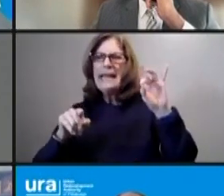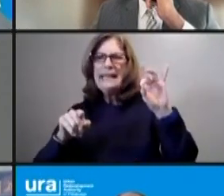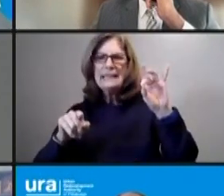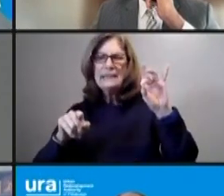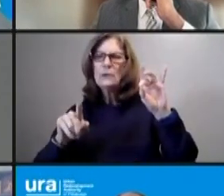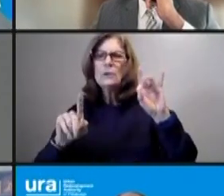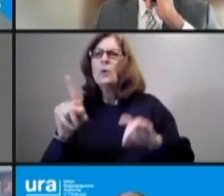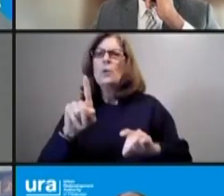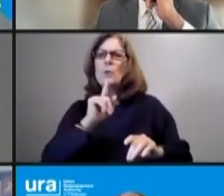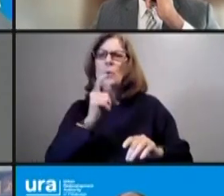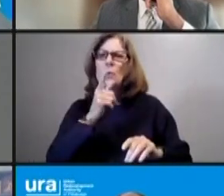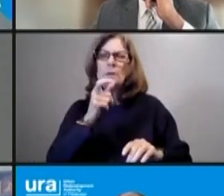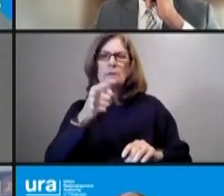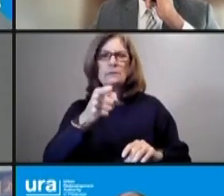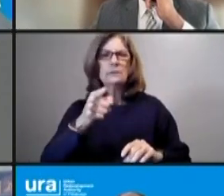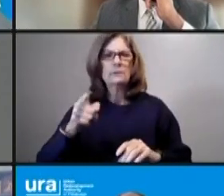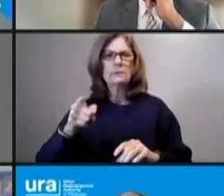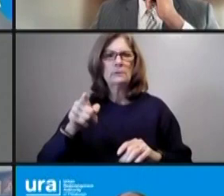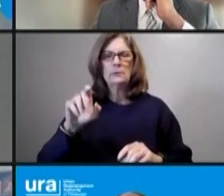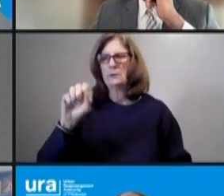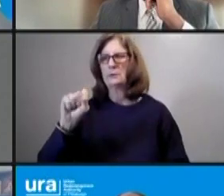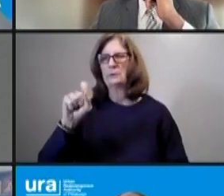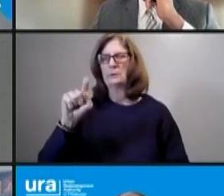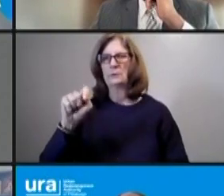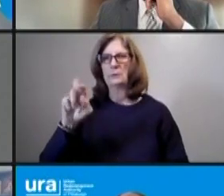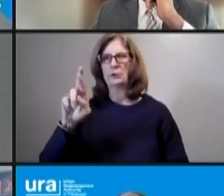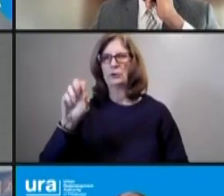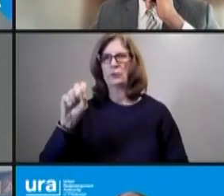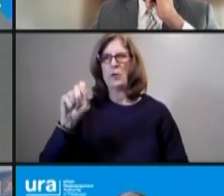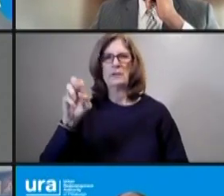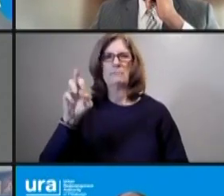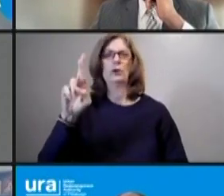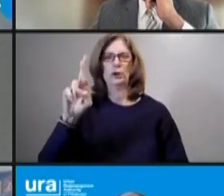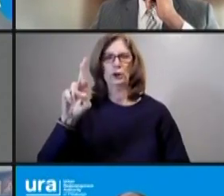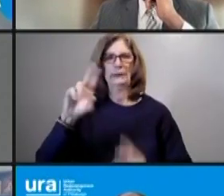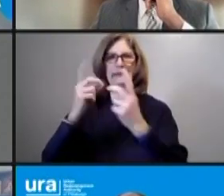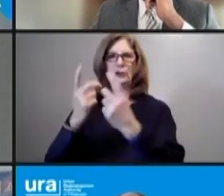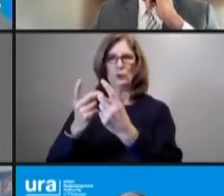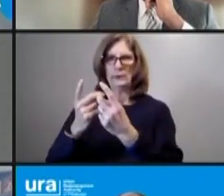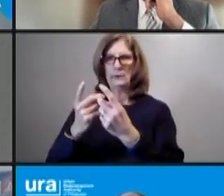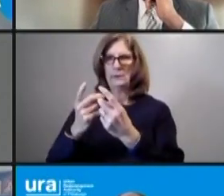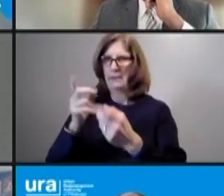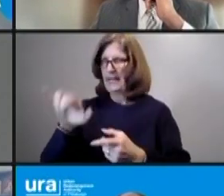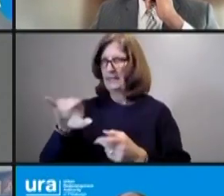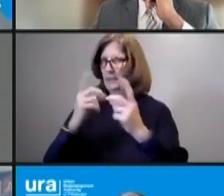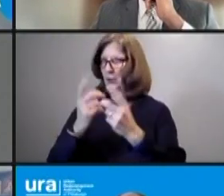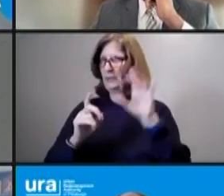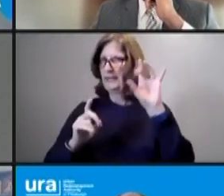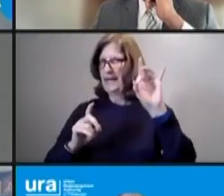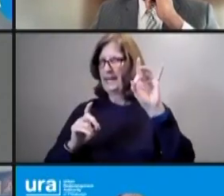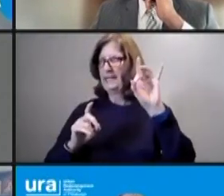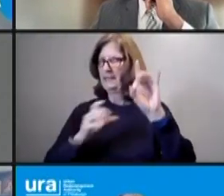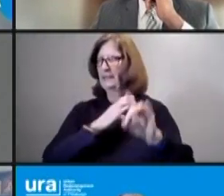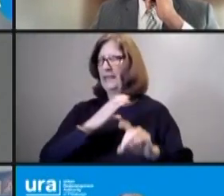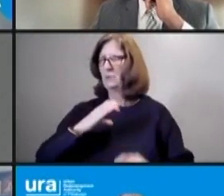whose district? That's Councilperson Strasburger's district, I believe. Is that District 8?